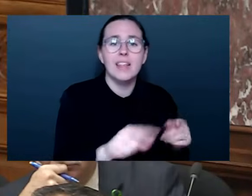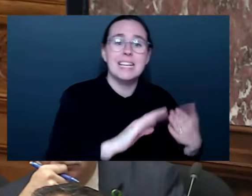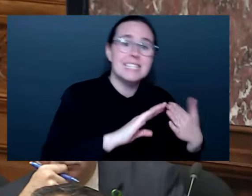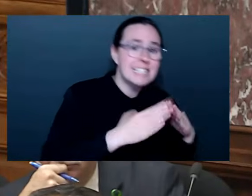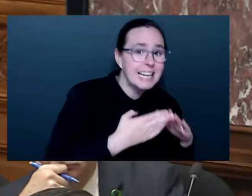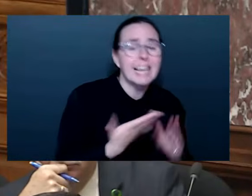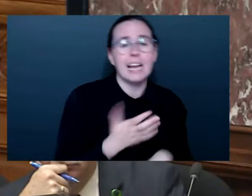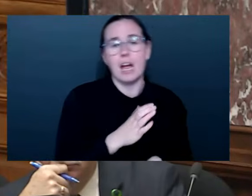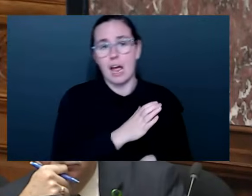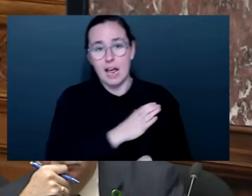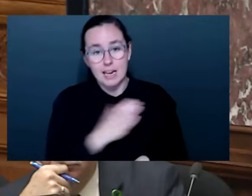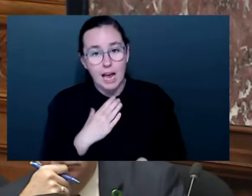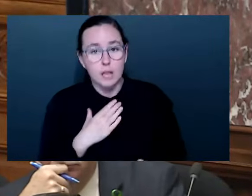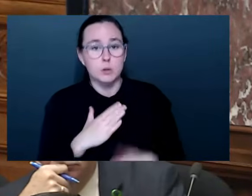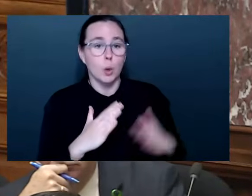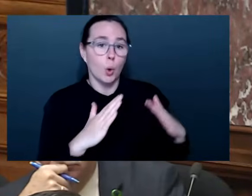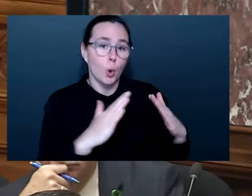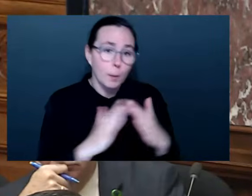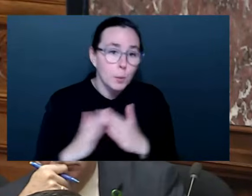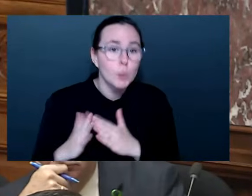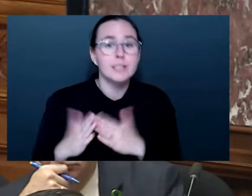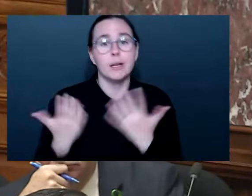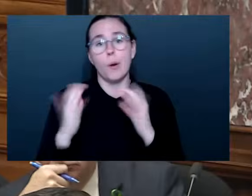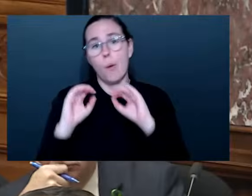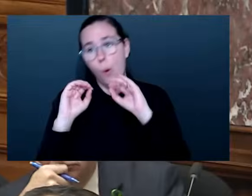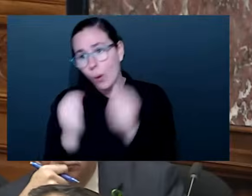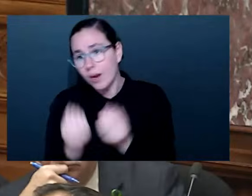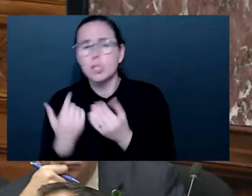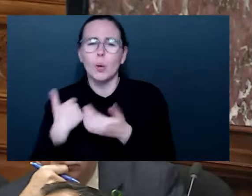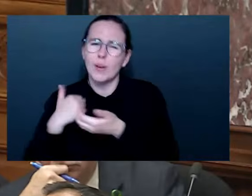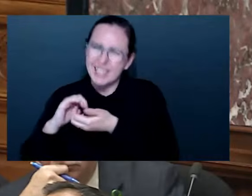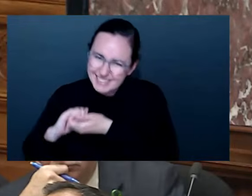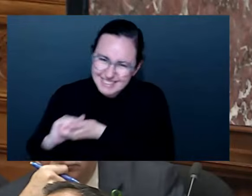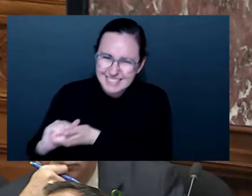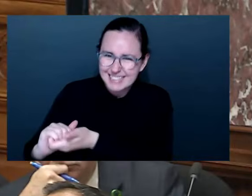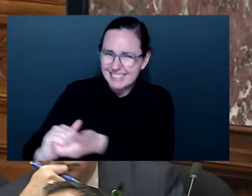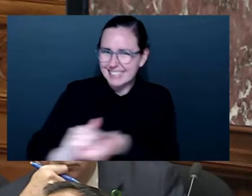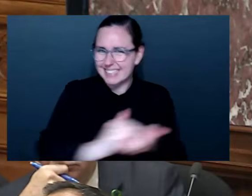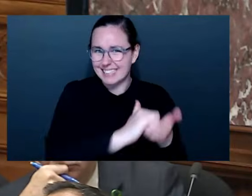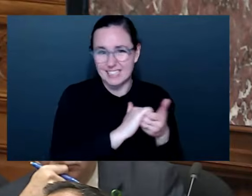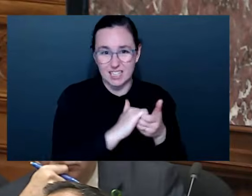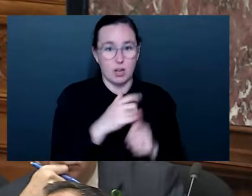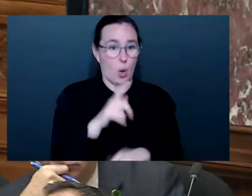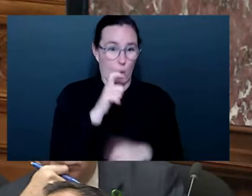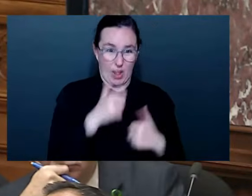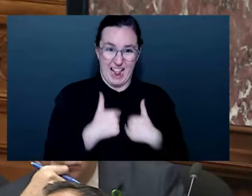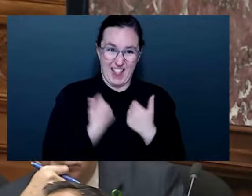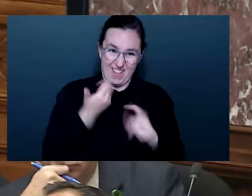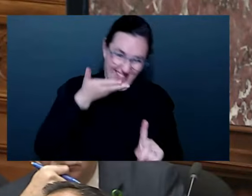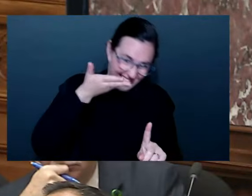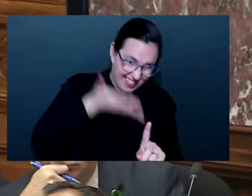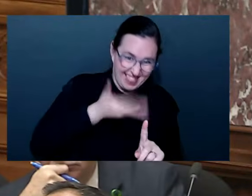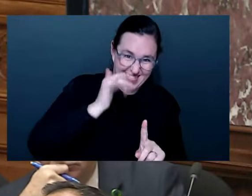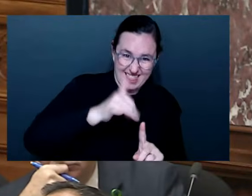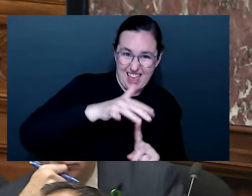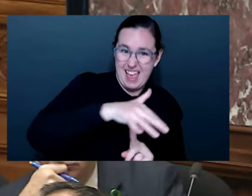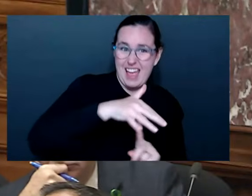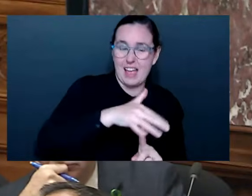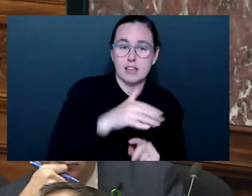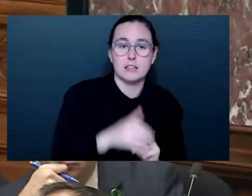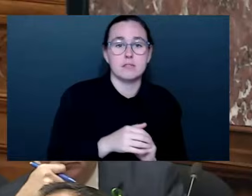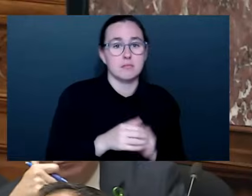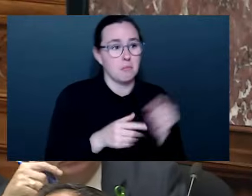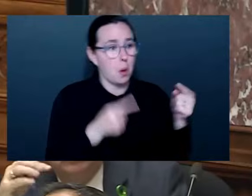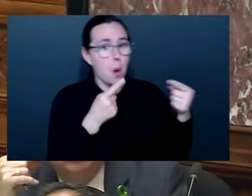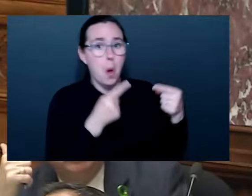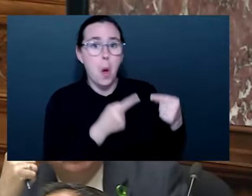continue that work. If the opposition wants to get involved, great. If they want to continue to resist and oppose, we will continue to do that work anyway because